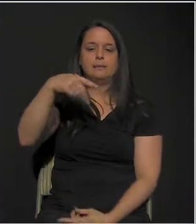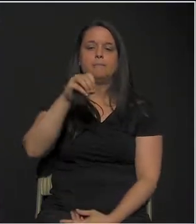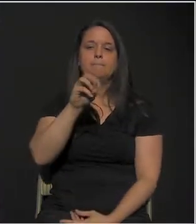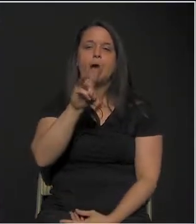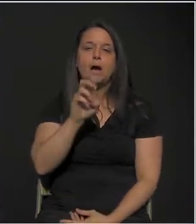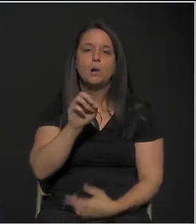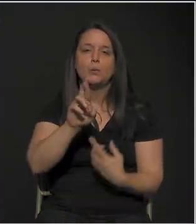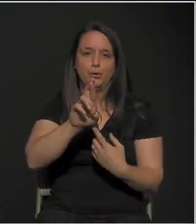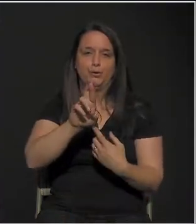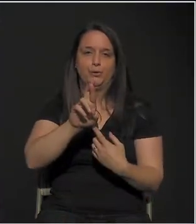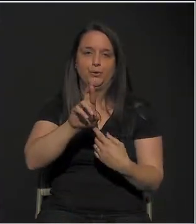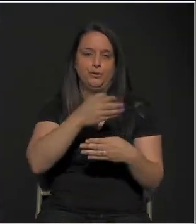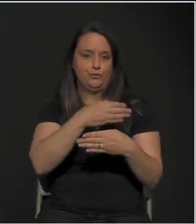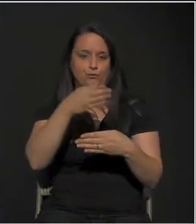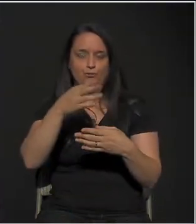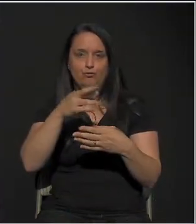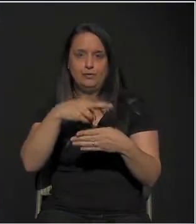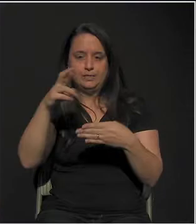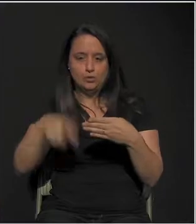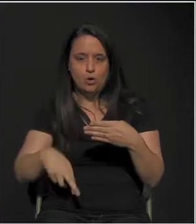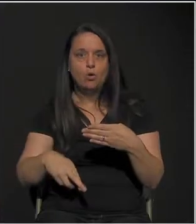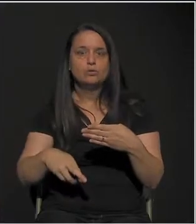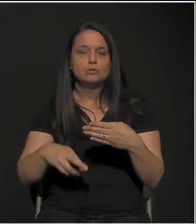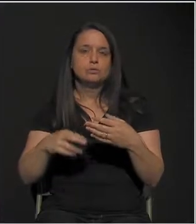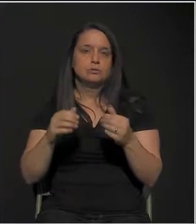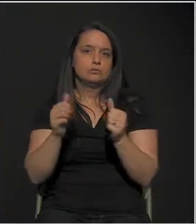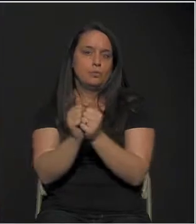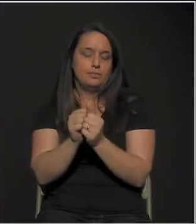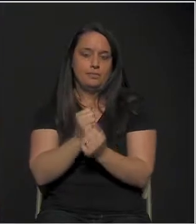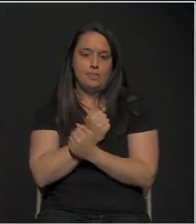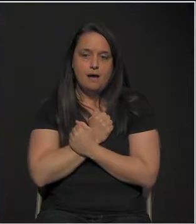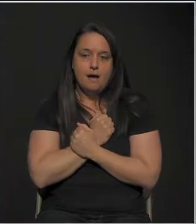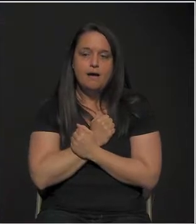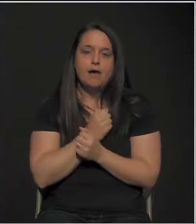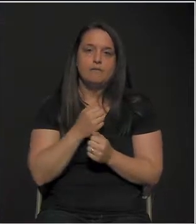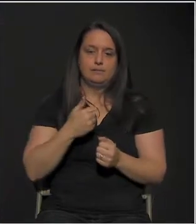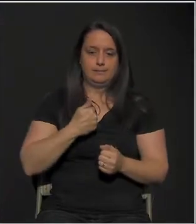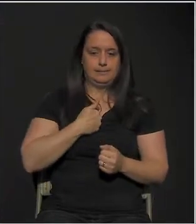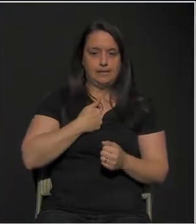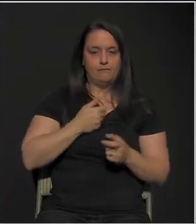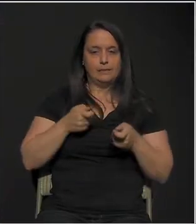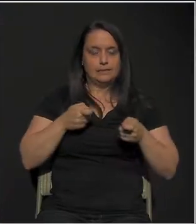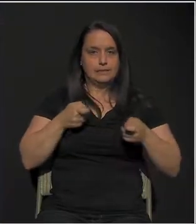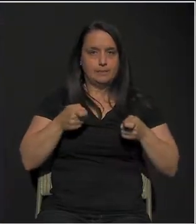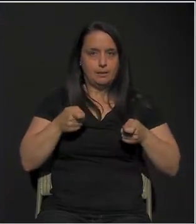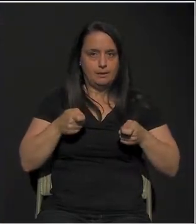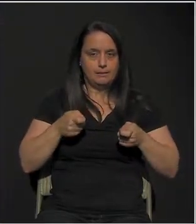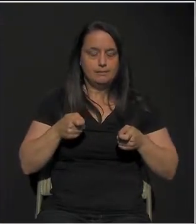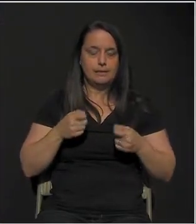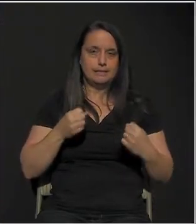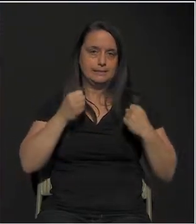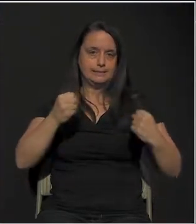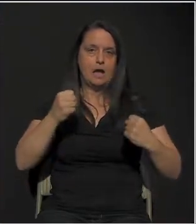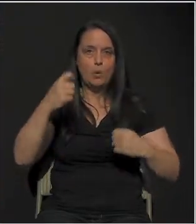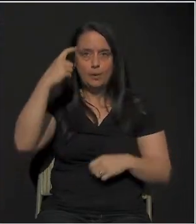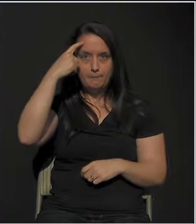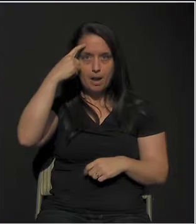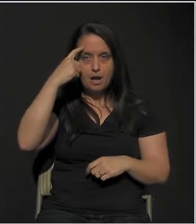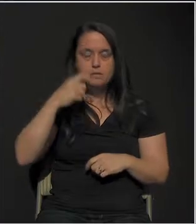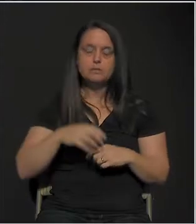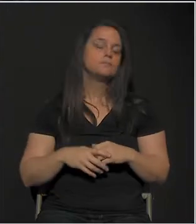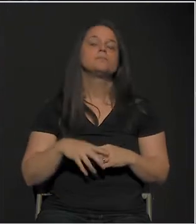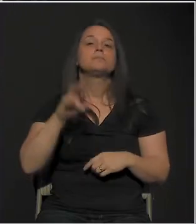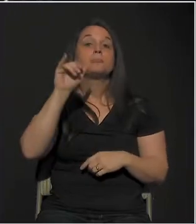results in love and self-discipline or a sound mind. So you see, that's what the Spirit of God in